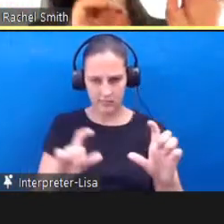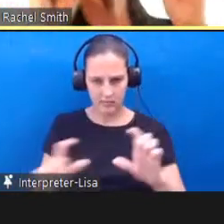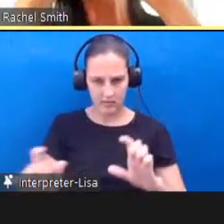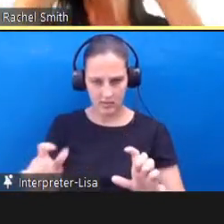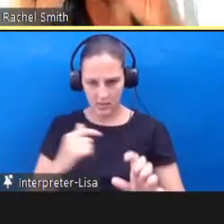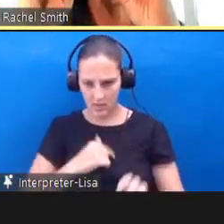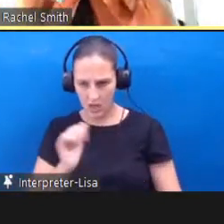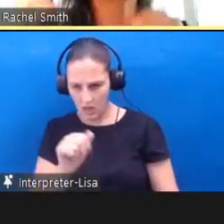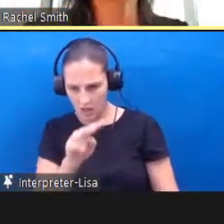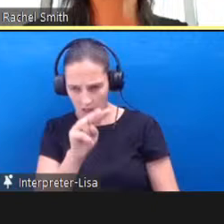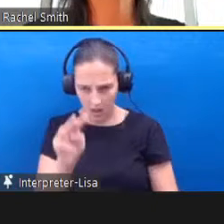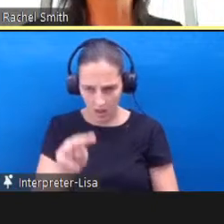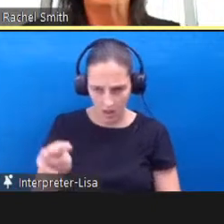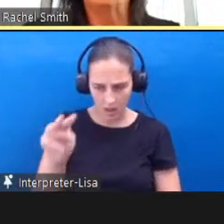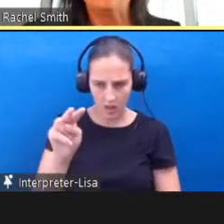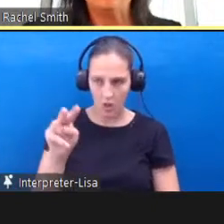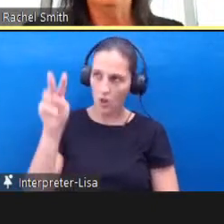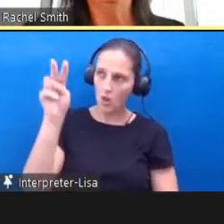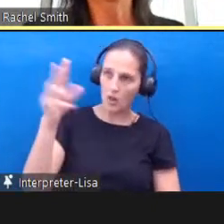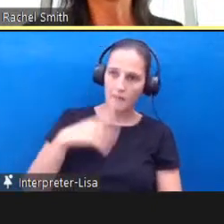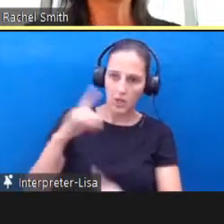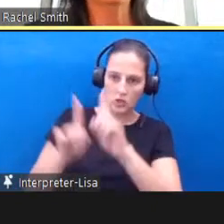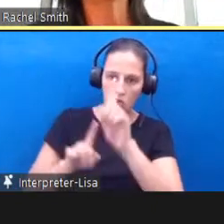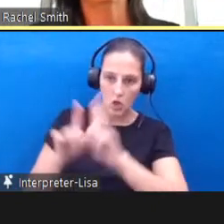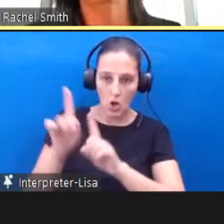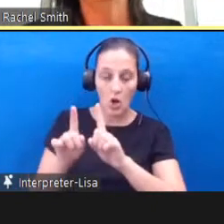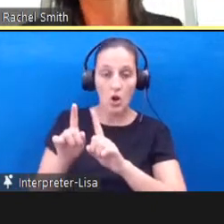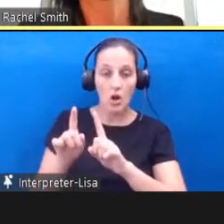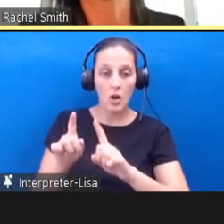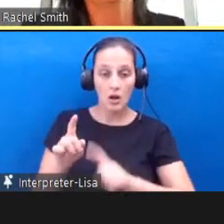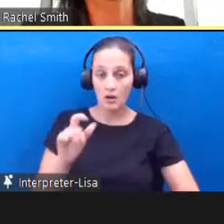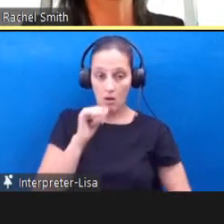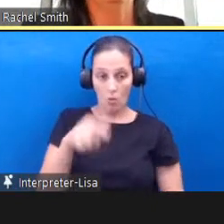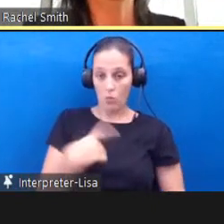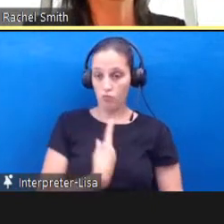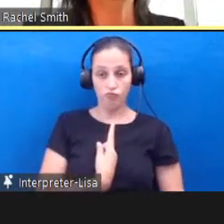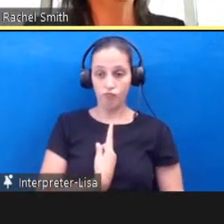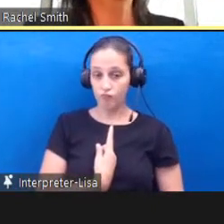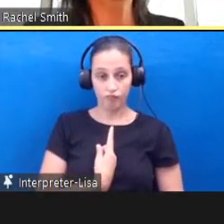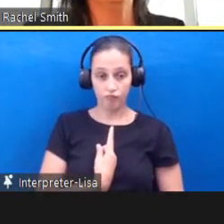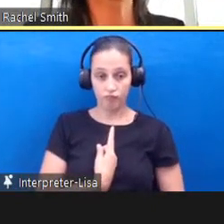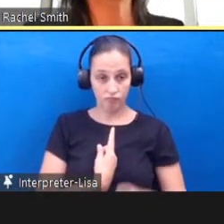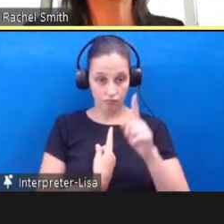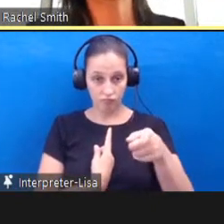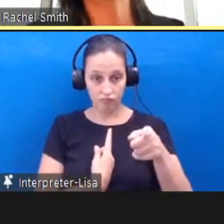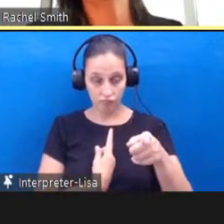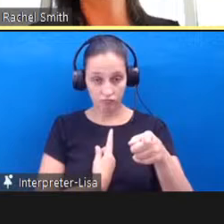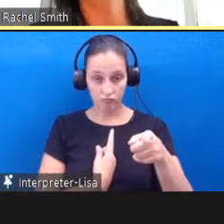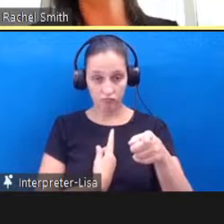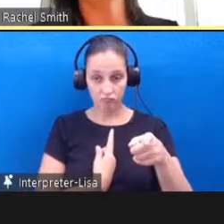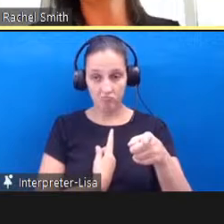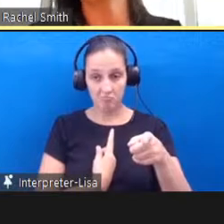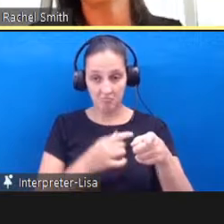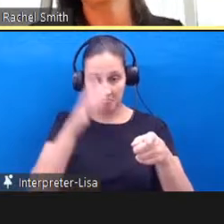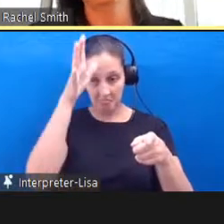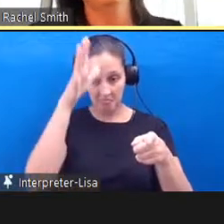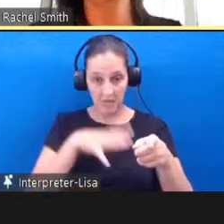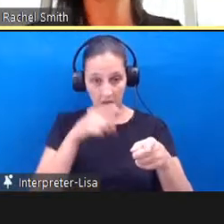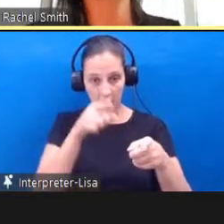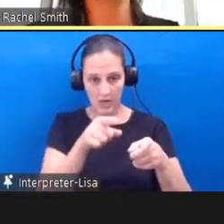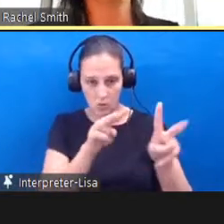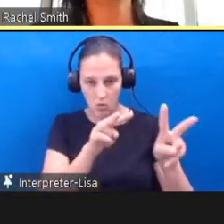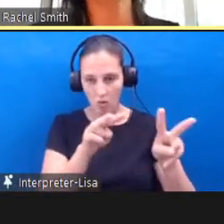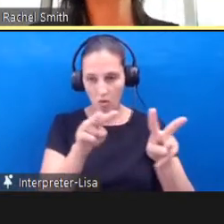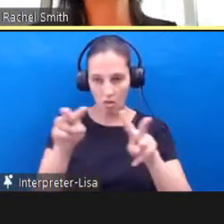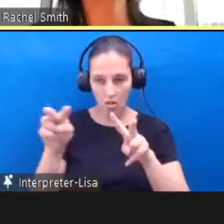you're looking, you can look at your star, and you're not alone, right? You have people like this person who's monitoring the